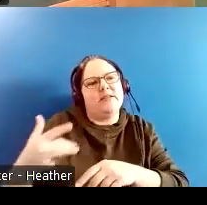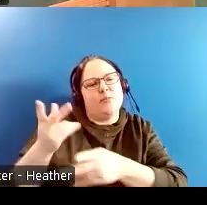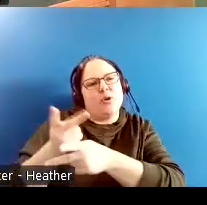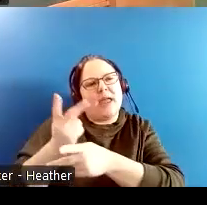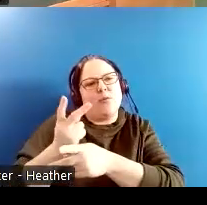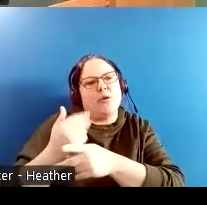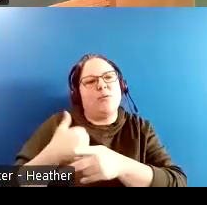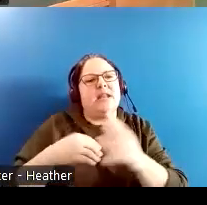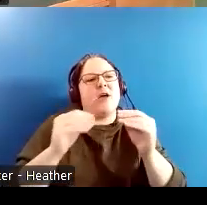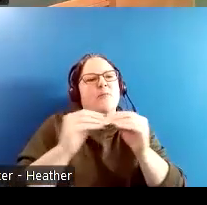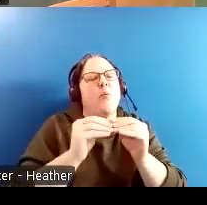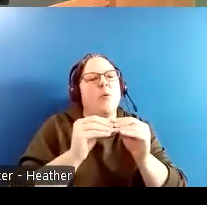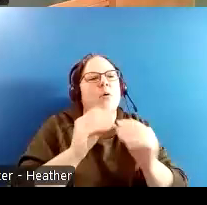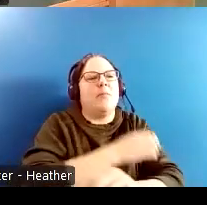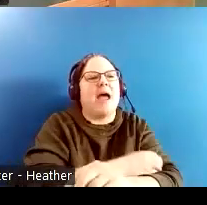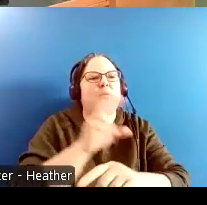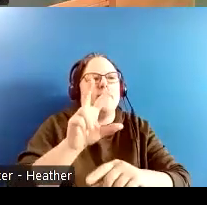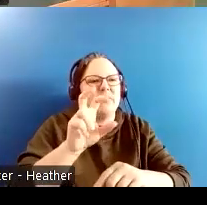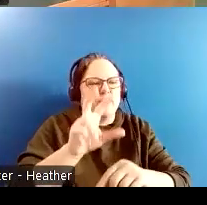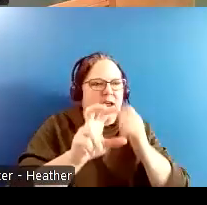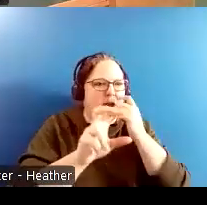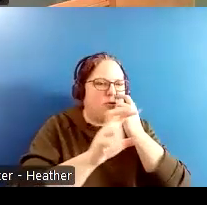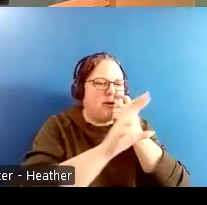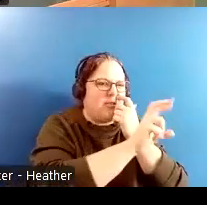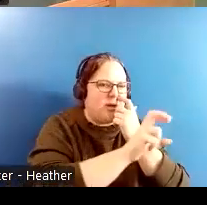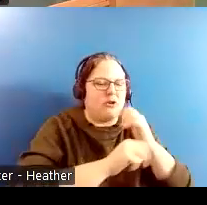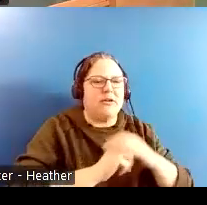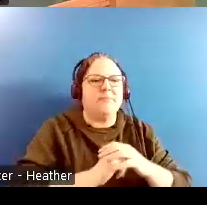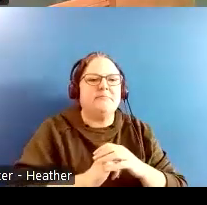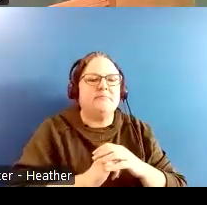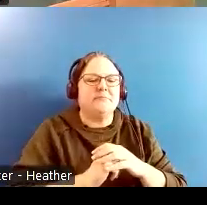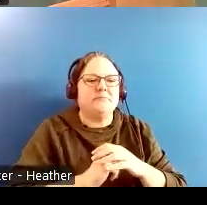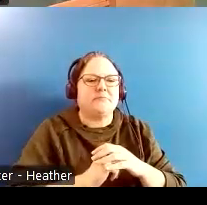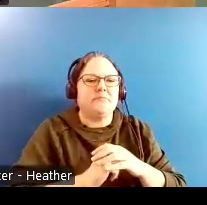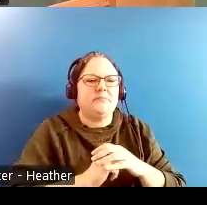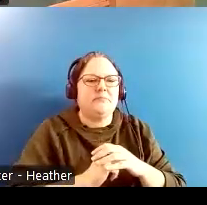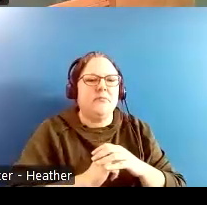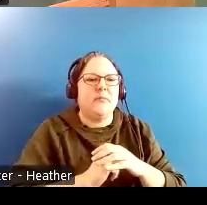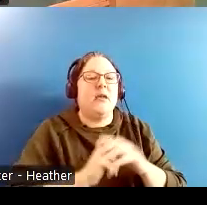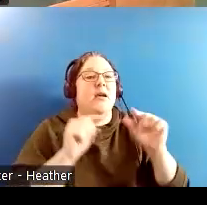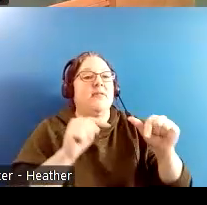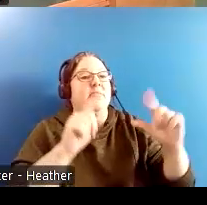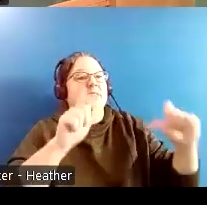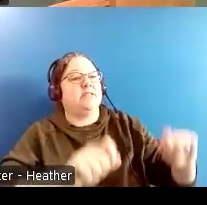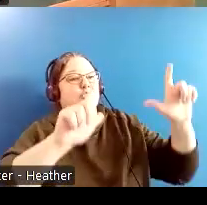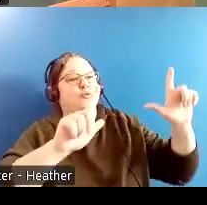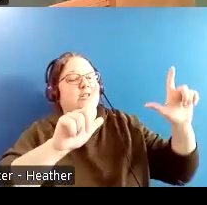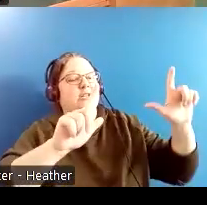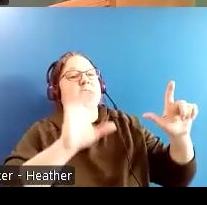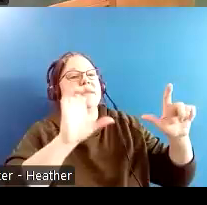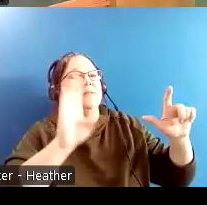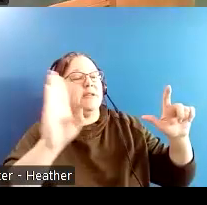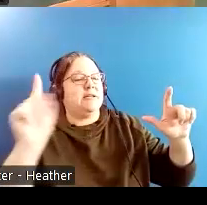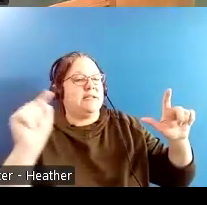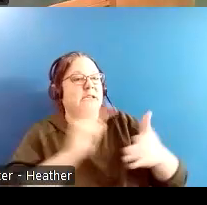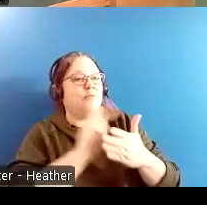more power with 300 in each of the active interventions. This is a screenshot of the computerized CBT